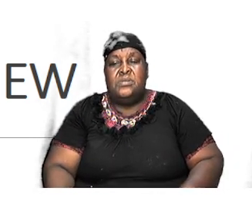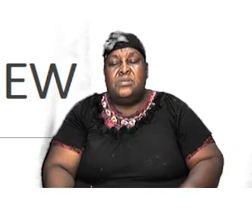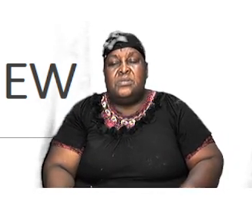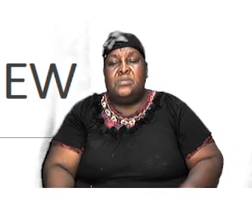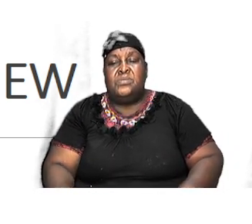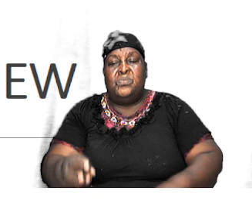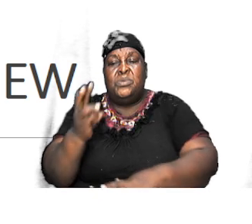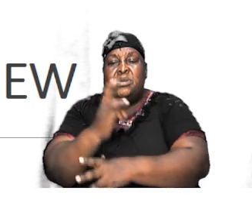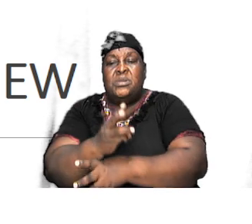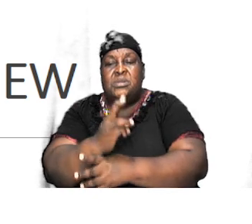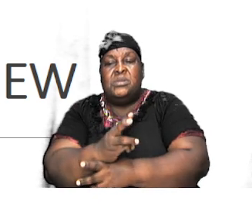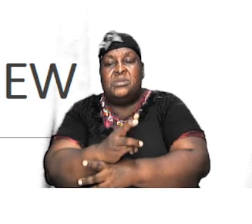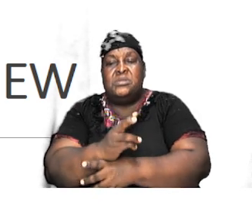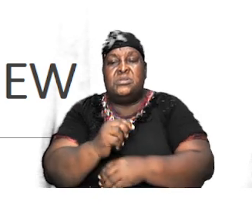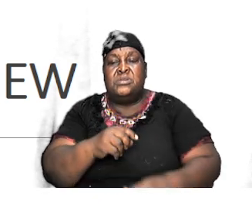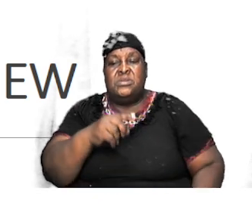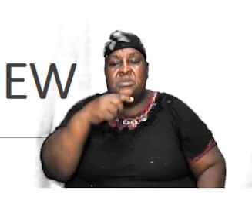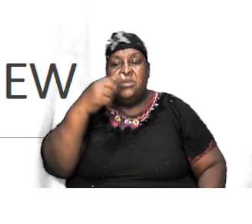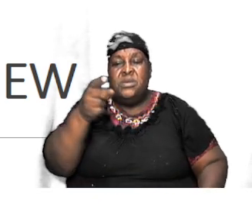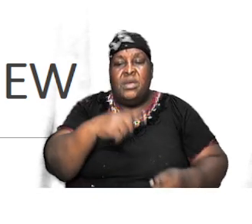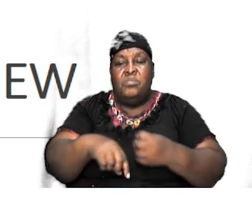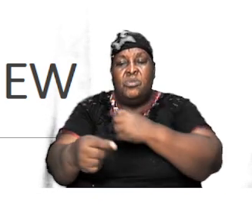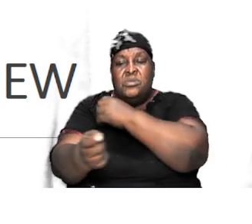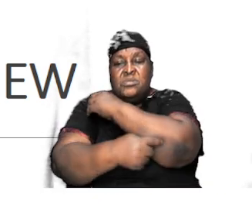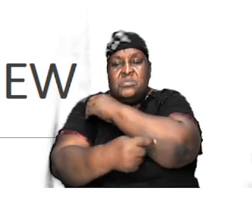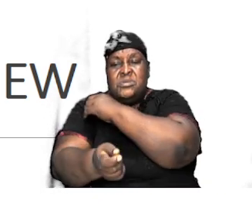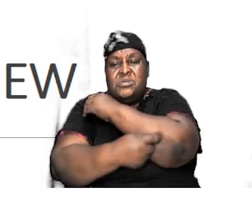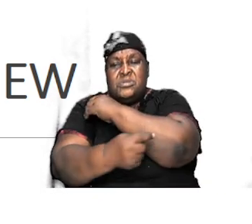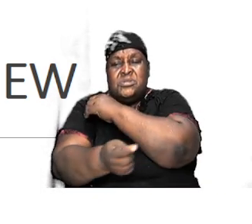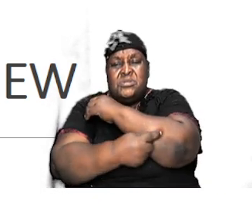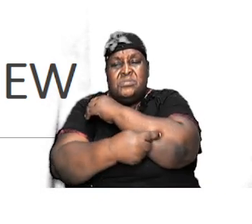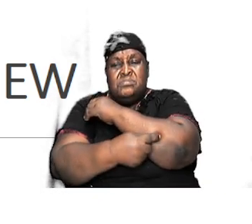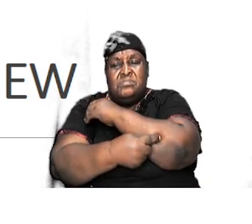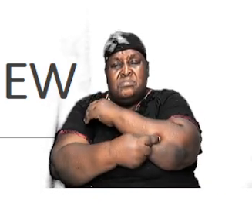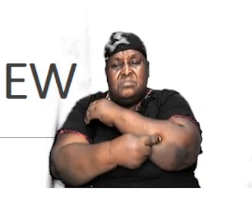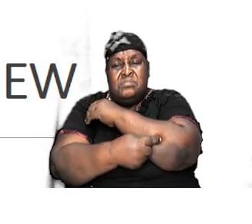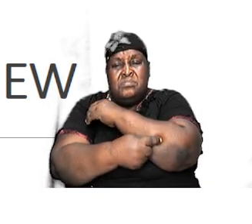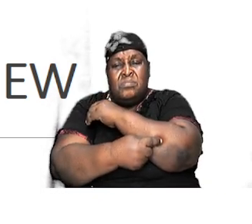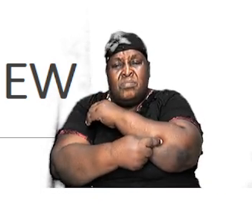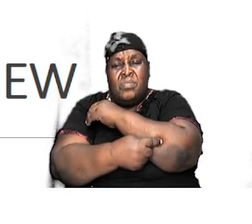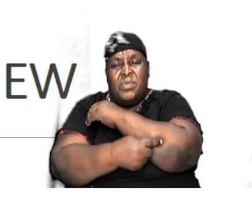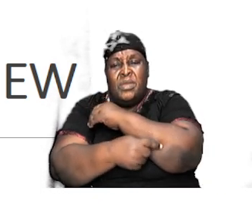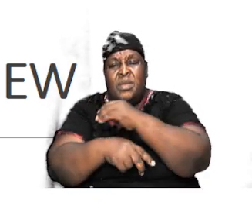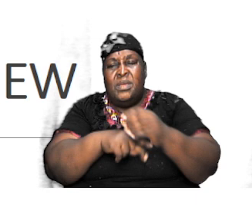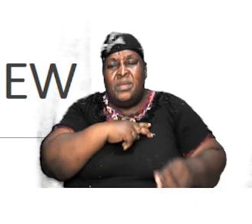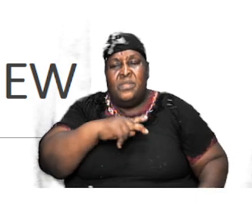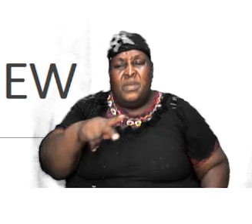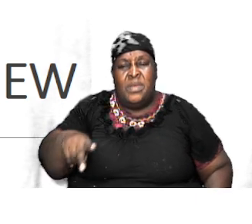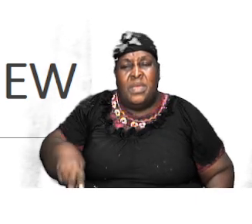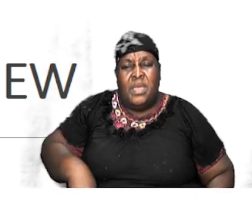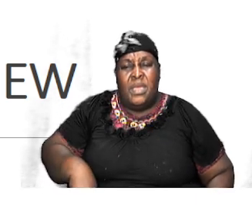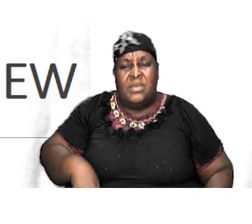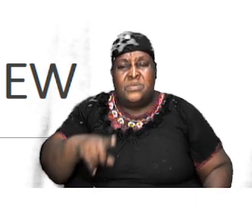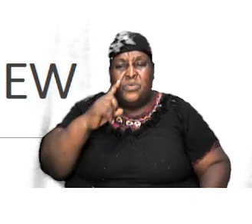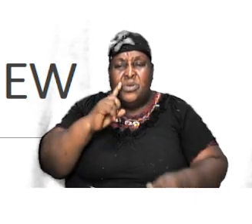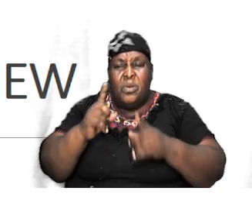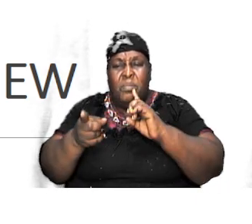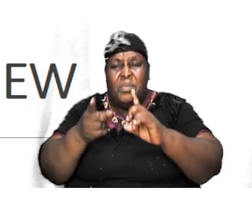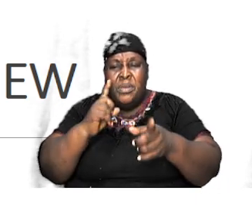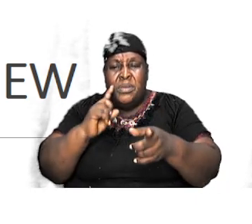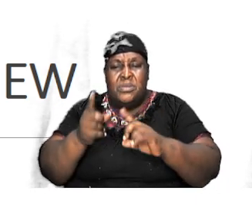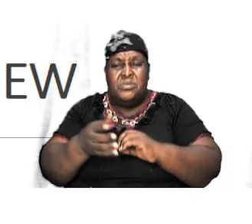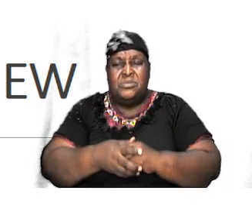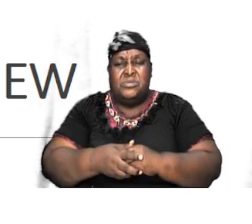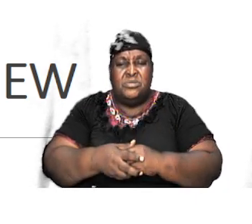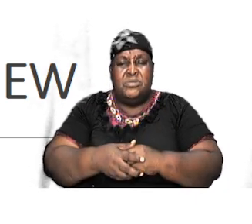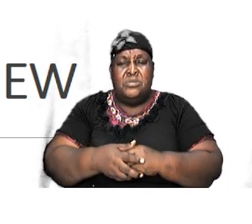We spoke about the test or his temptation. That is found in Matthew 4, verse 1 to 11. The proclamation, that